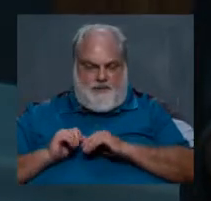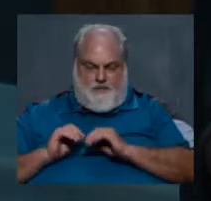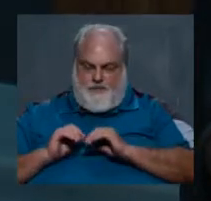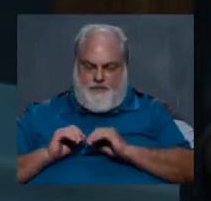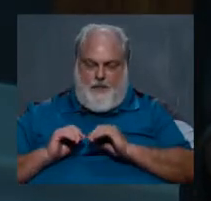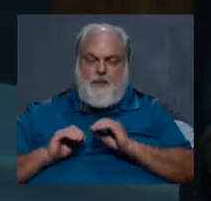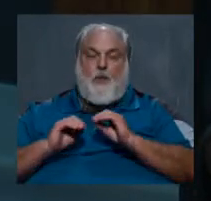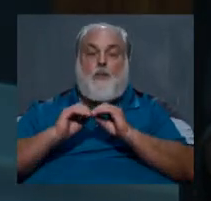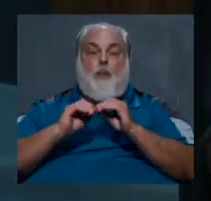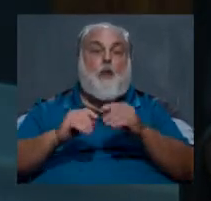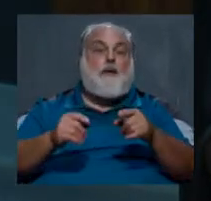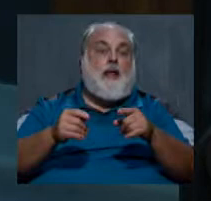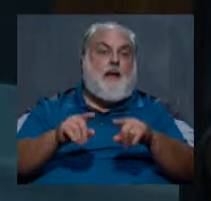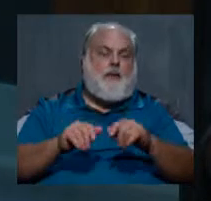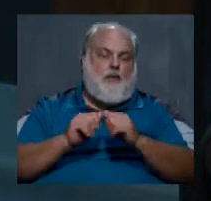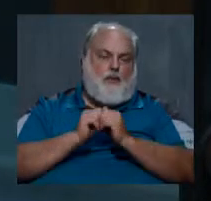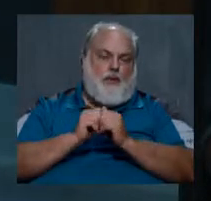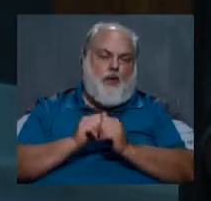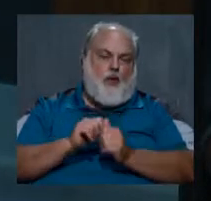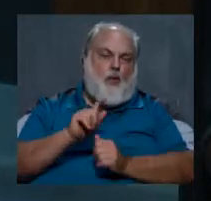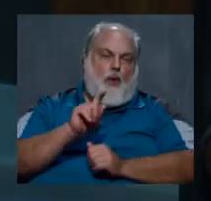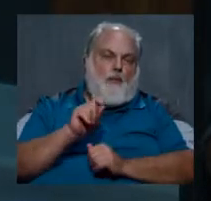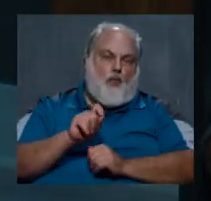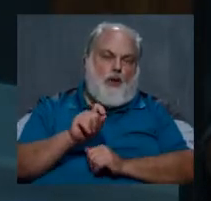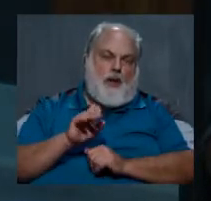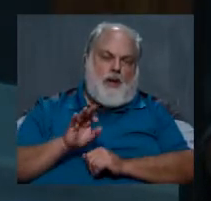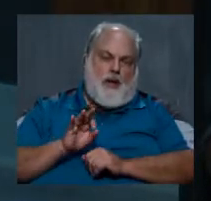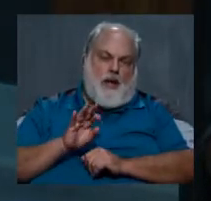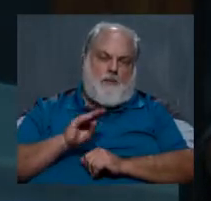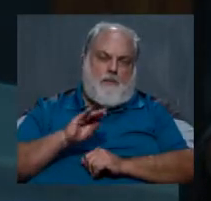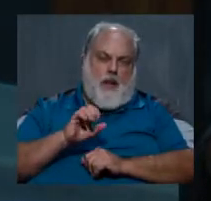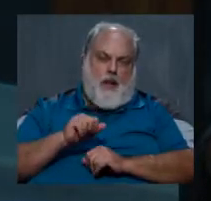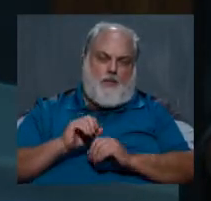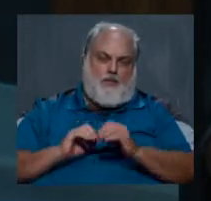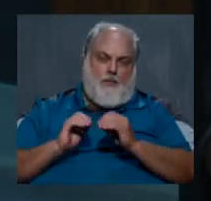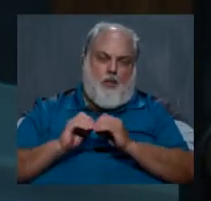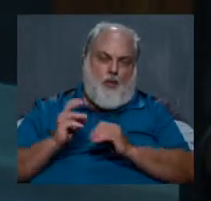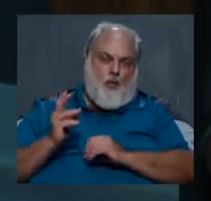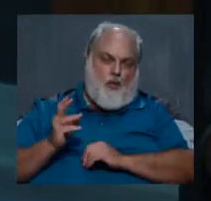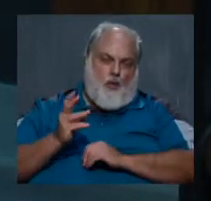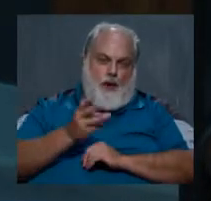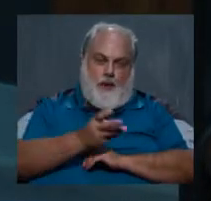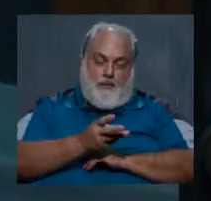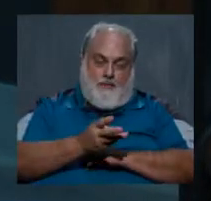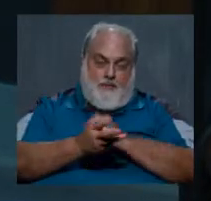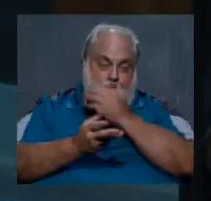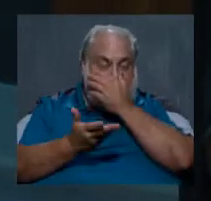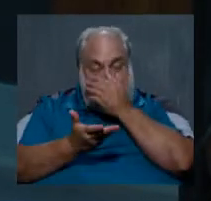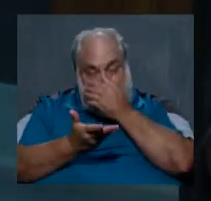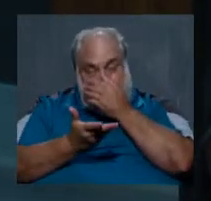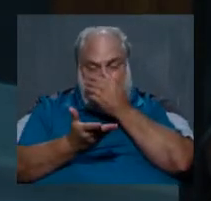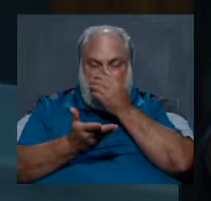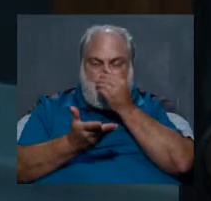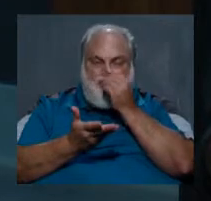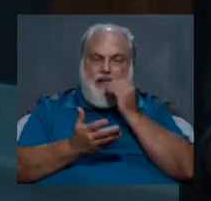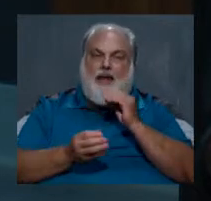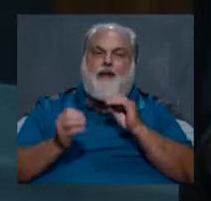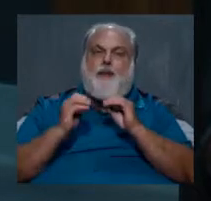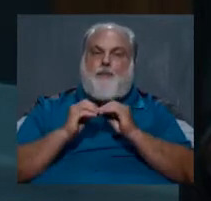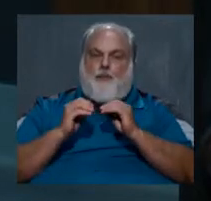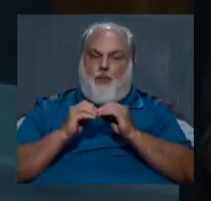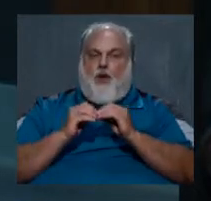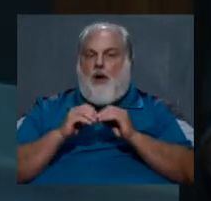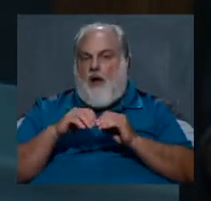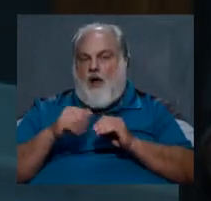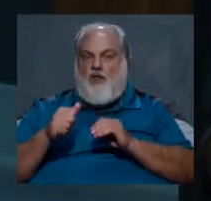to be occurring, 1.9 miles further out to the west. And then, obviously, you're going to have more ensuing development, as we